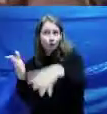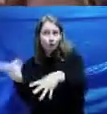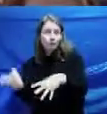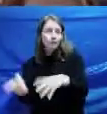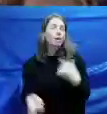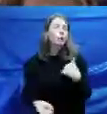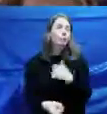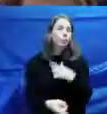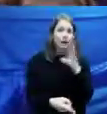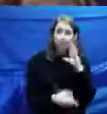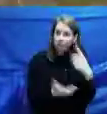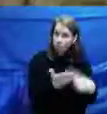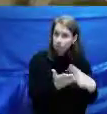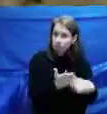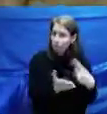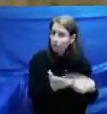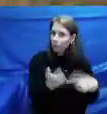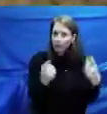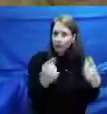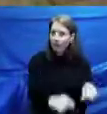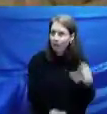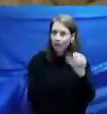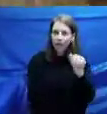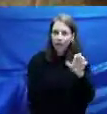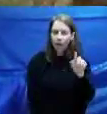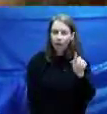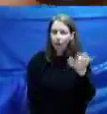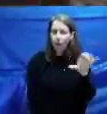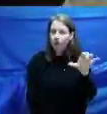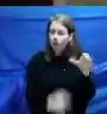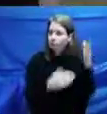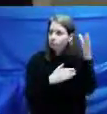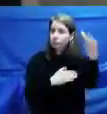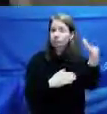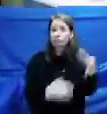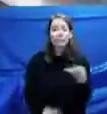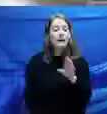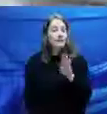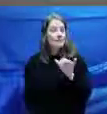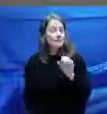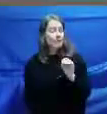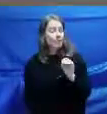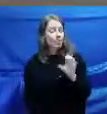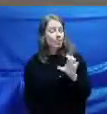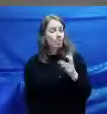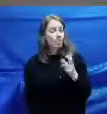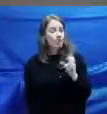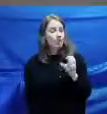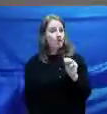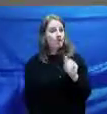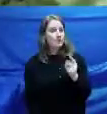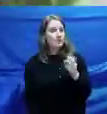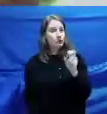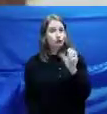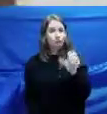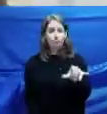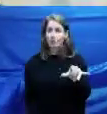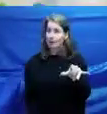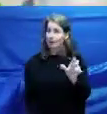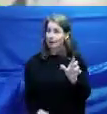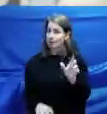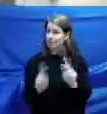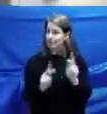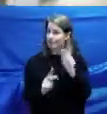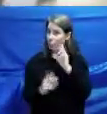the Arctic. The biochem folks, they grow their own food. And I know they, as a class, have some kind of feast. That's